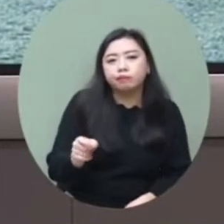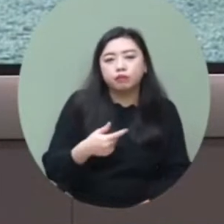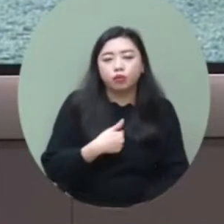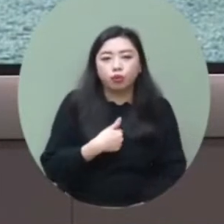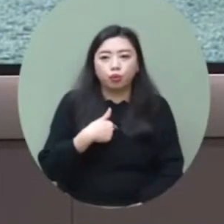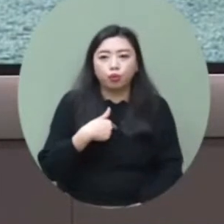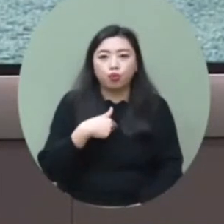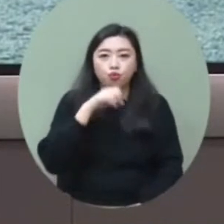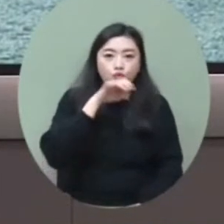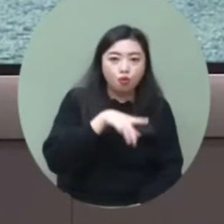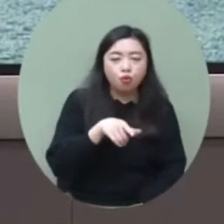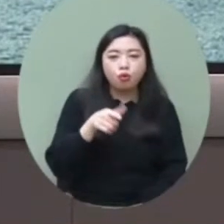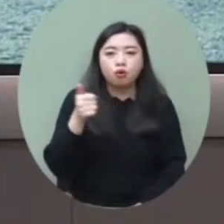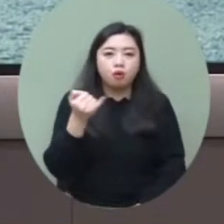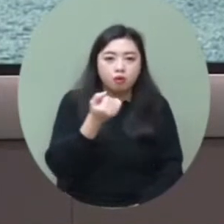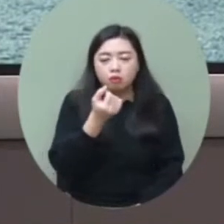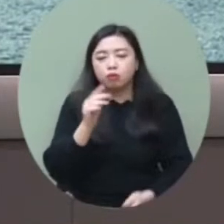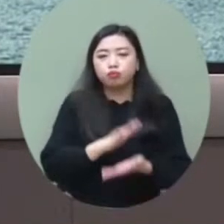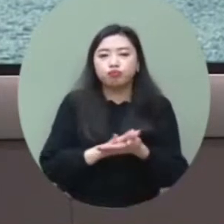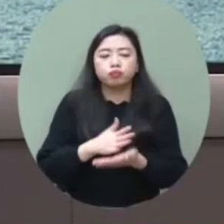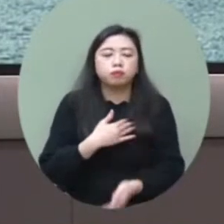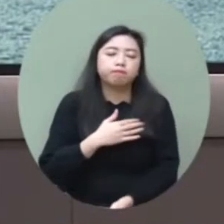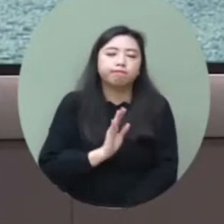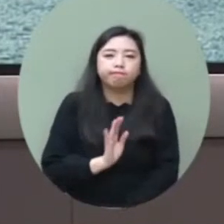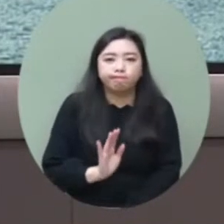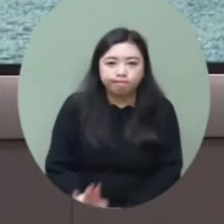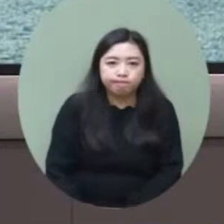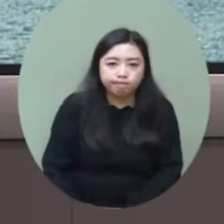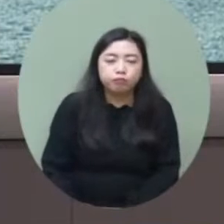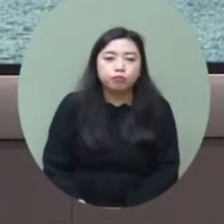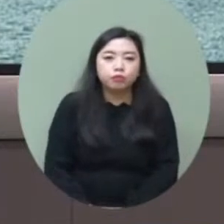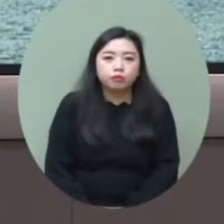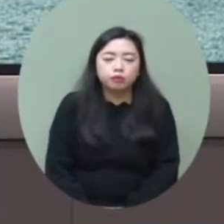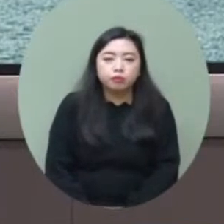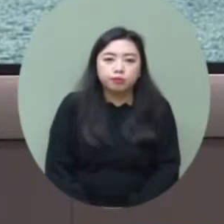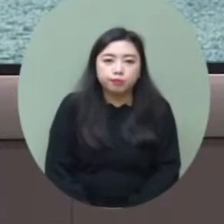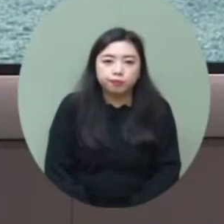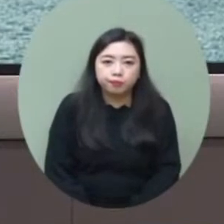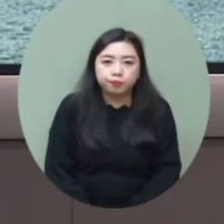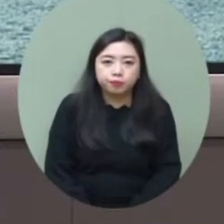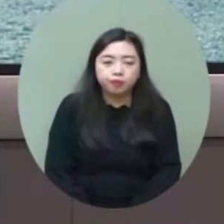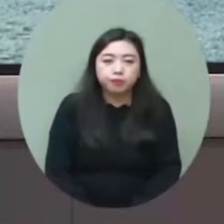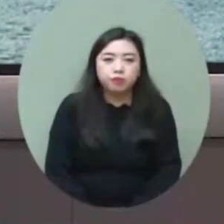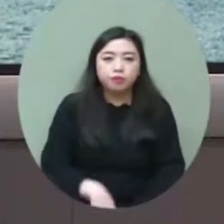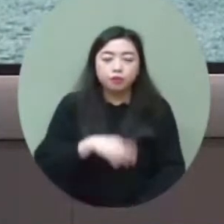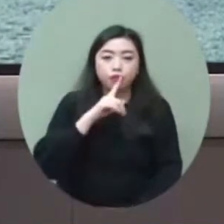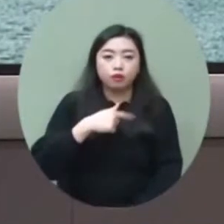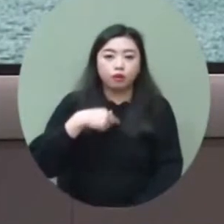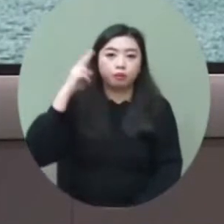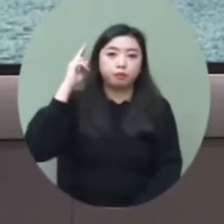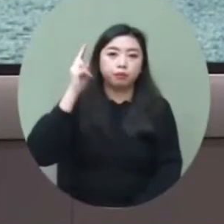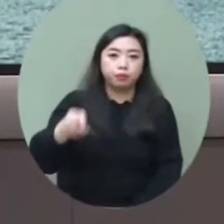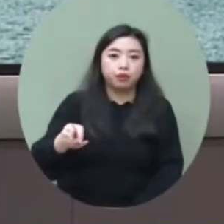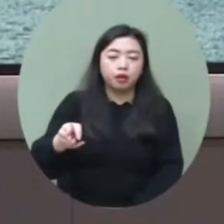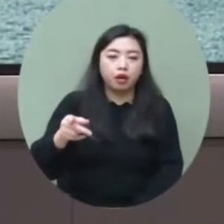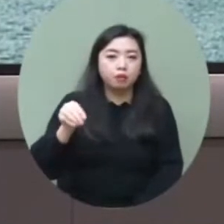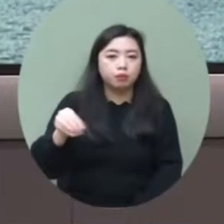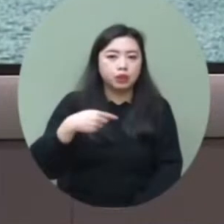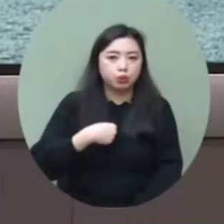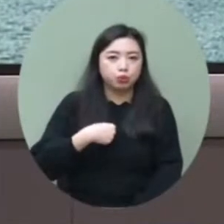think many of us know someone who is a patient or a close contact, so I'm not going to comment on individual